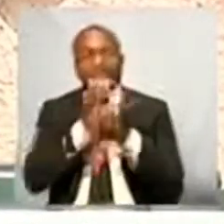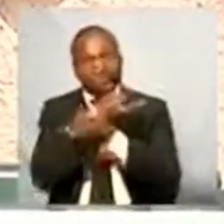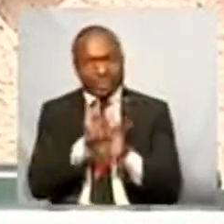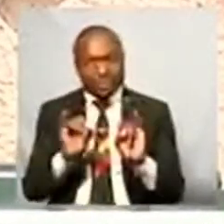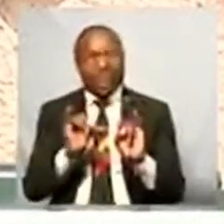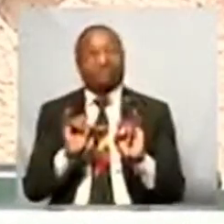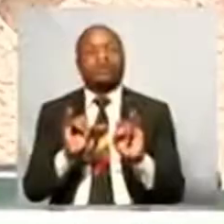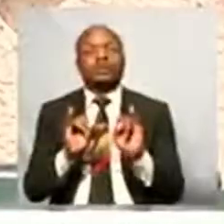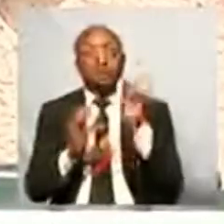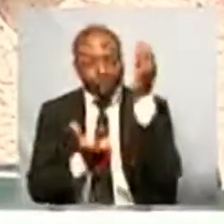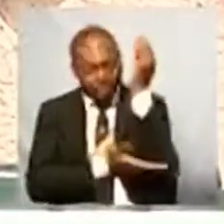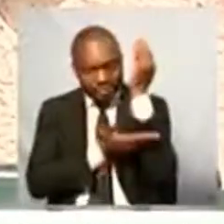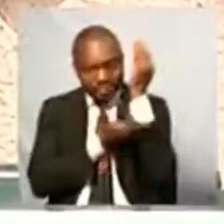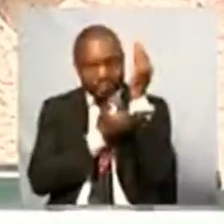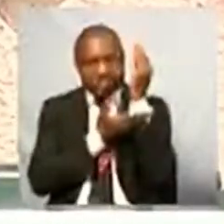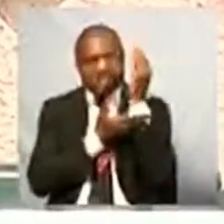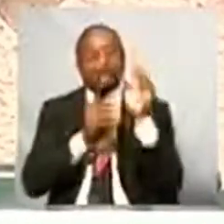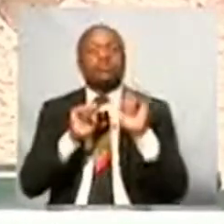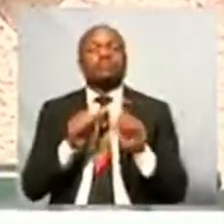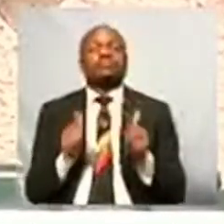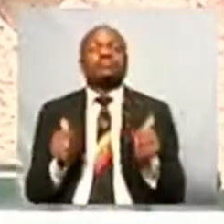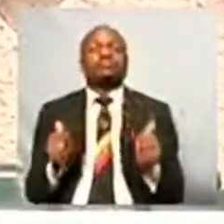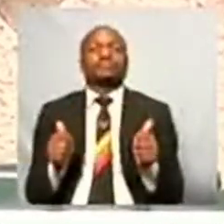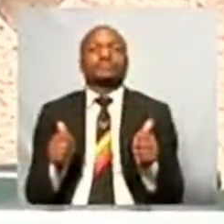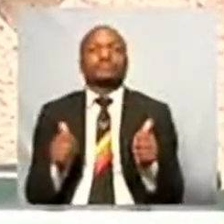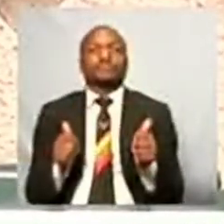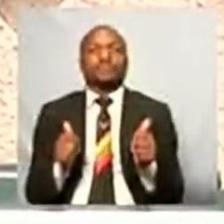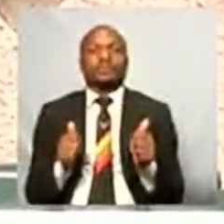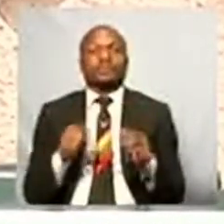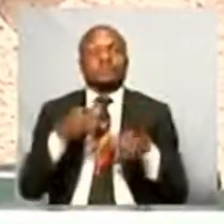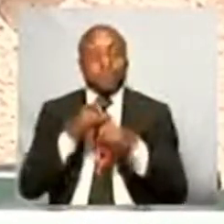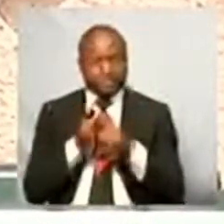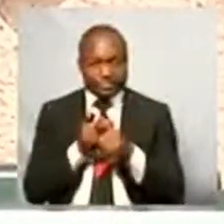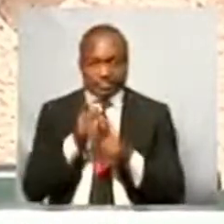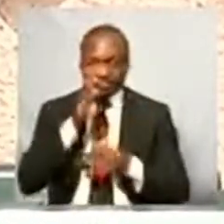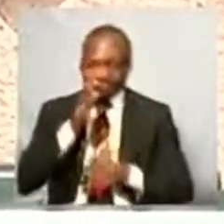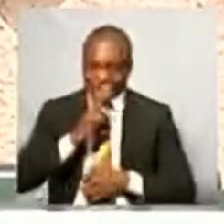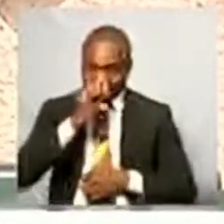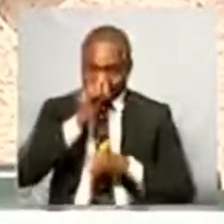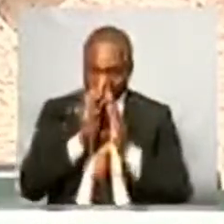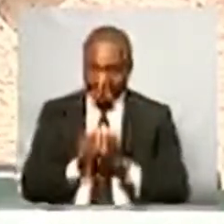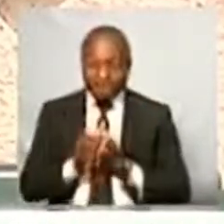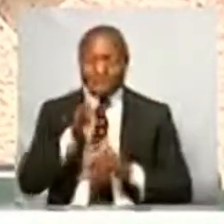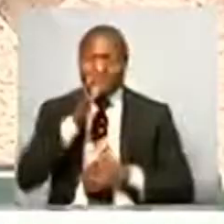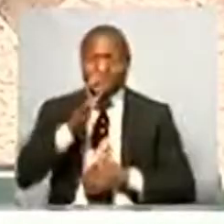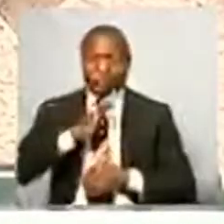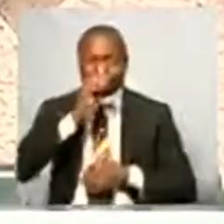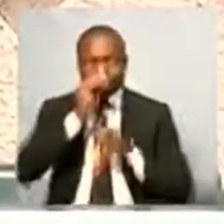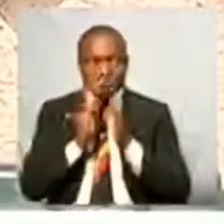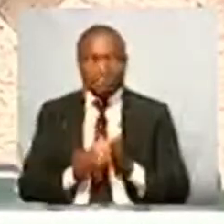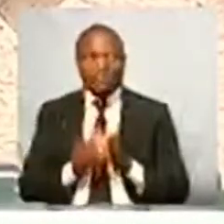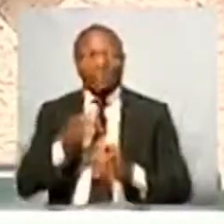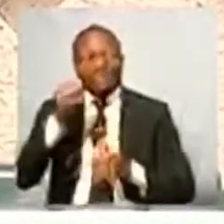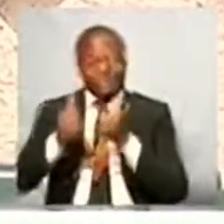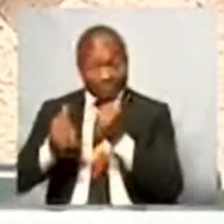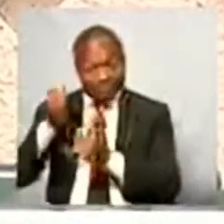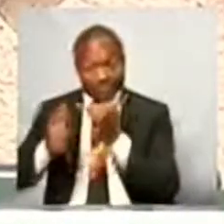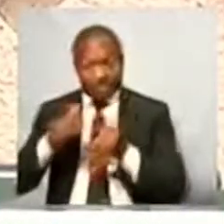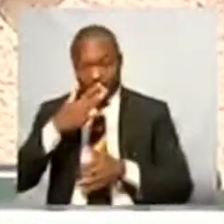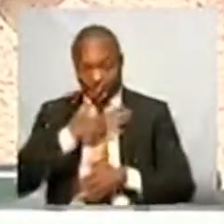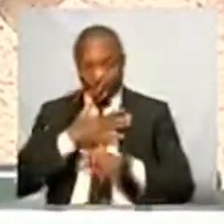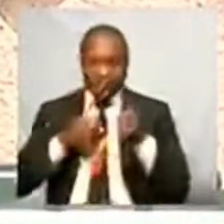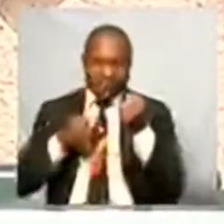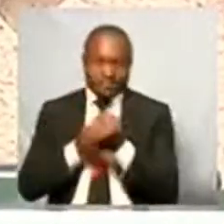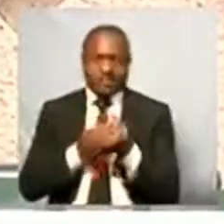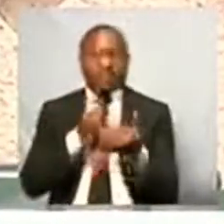will enhance their efficiency and their productivity, Madam Speaker. Madam Speaker, in winding up my